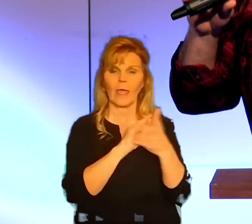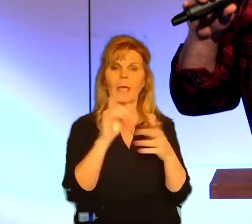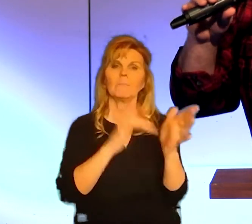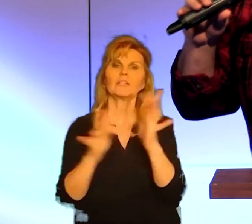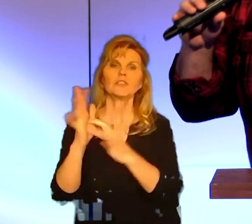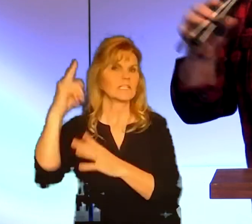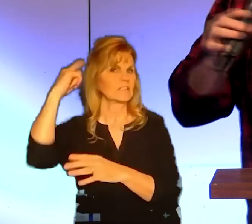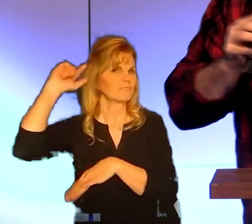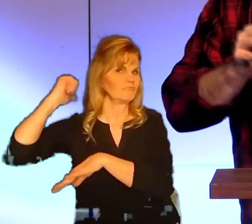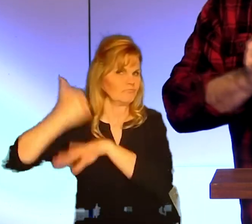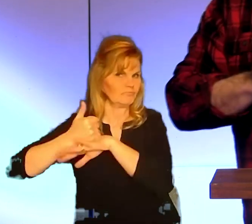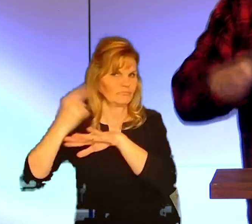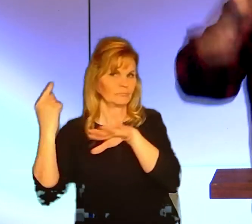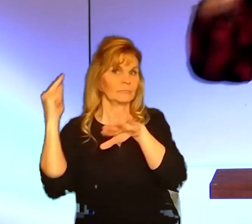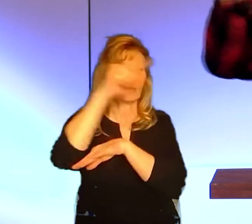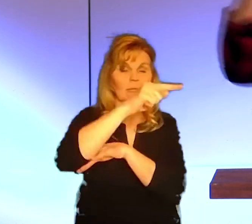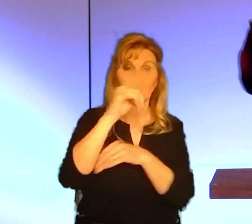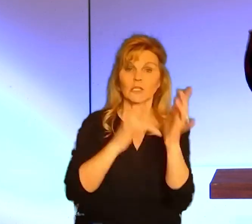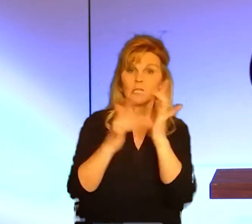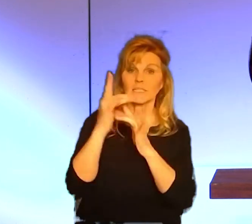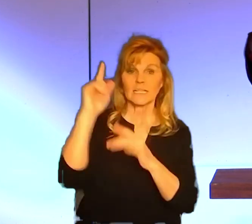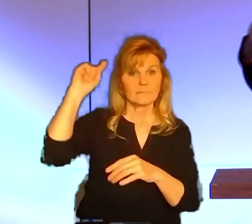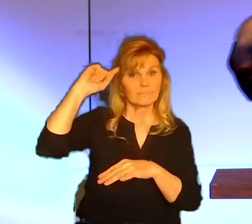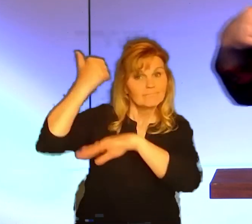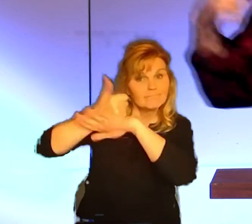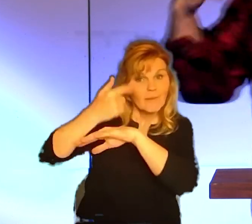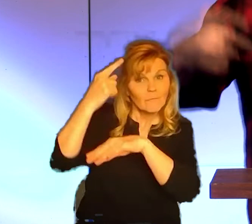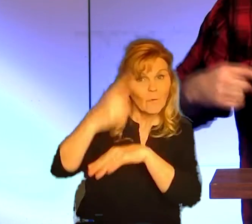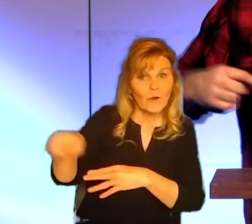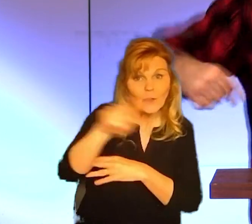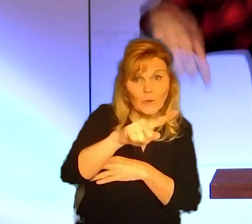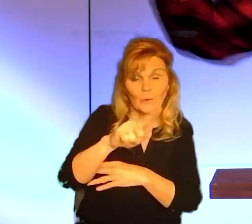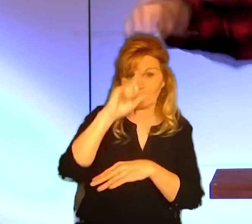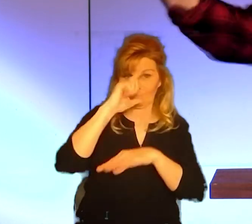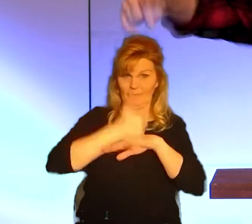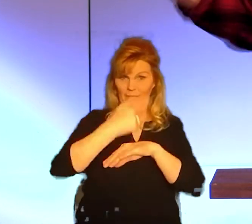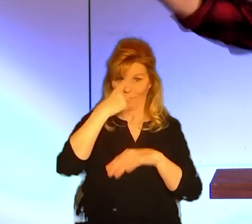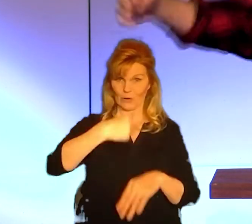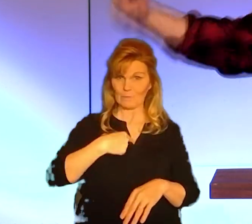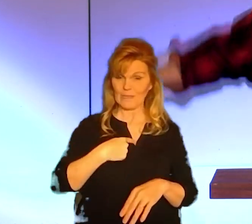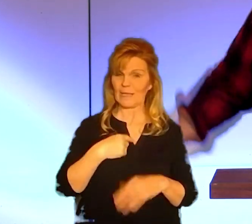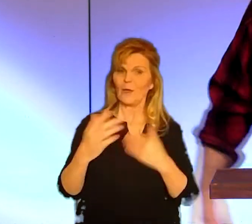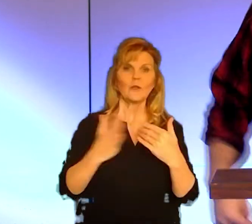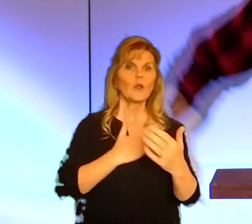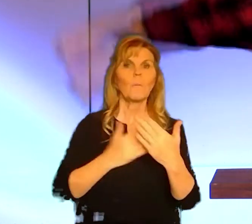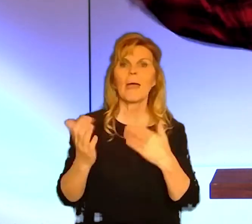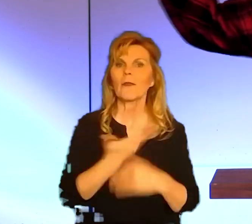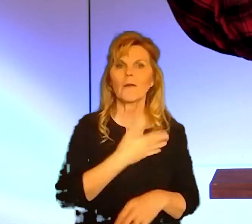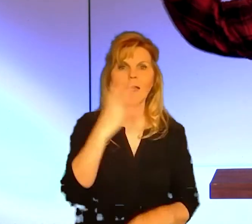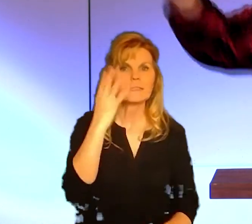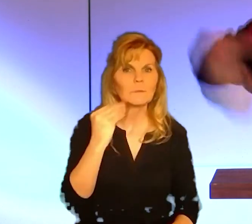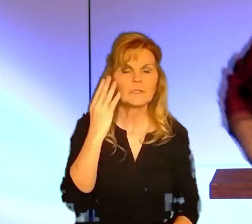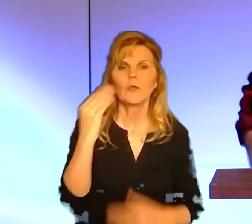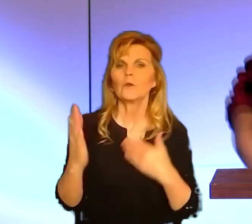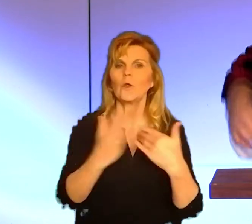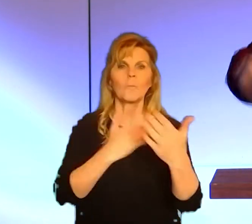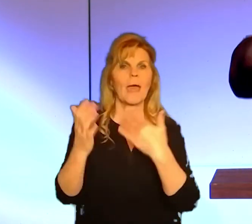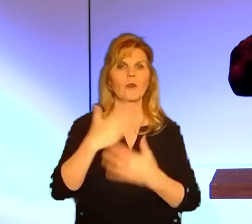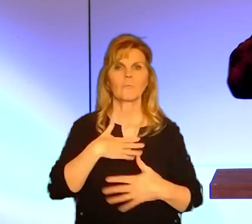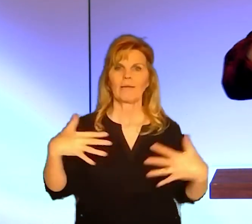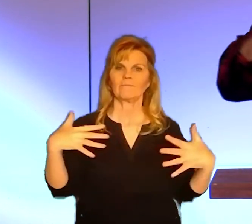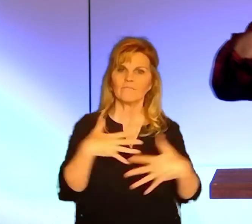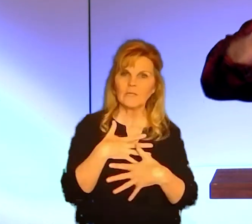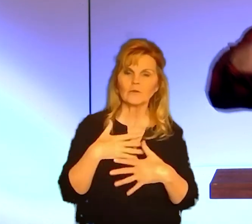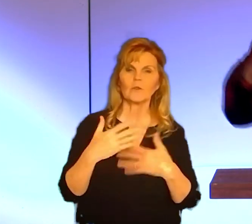a destination in mind for you. He has a destination in mind for me. No matter what we're going through, no matter what my fears are